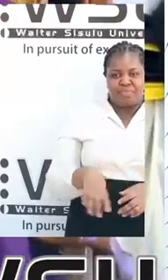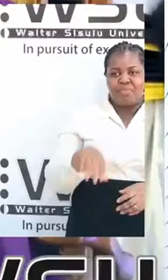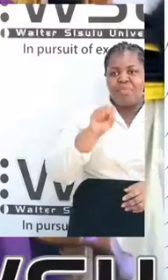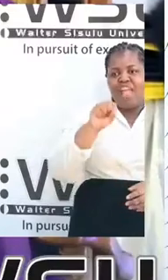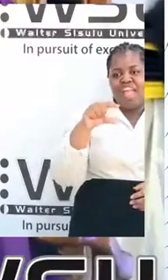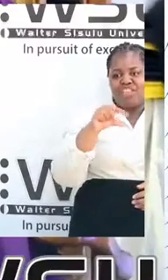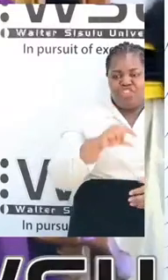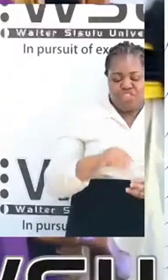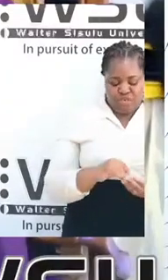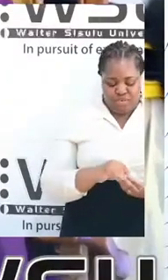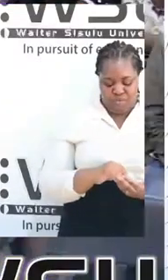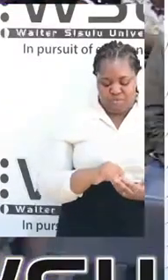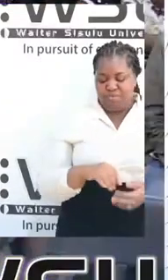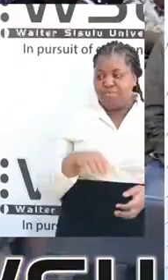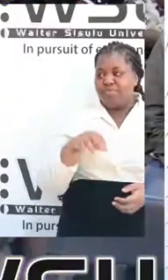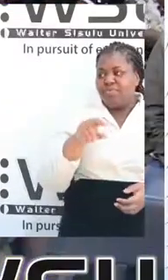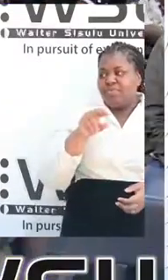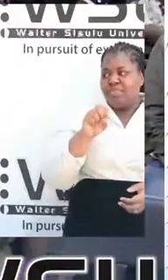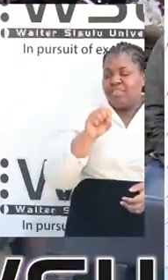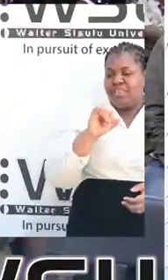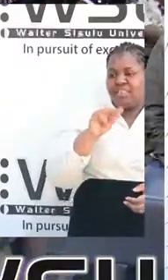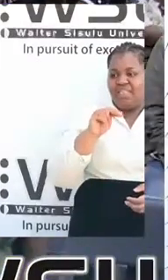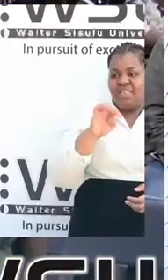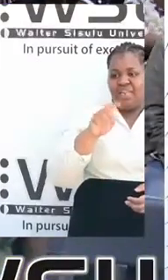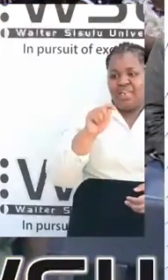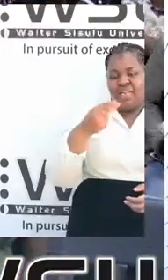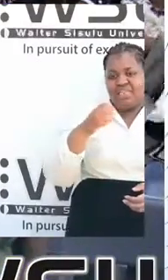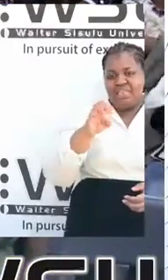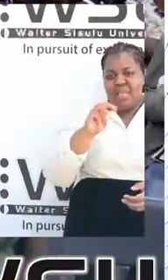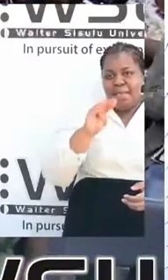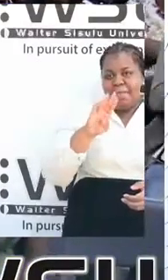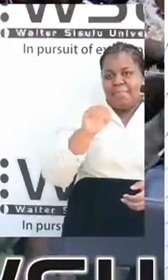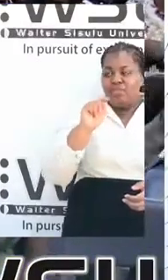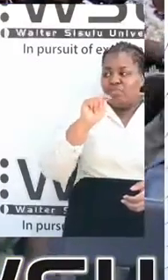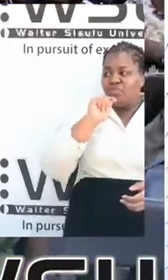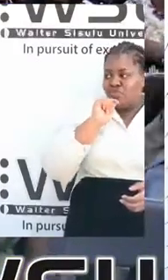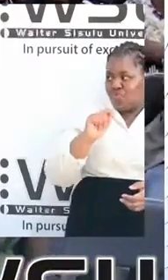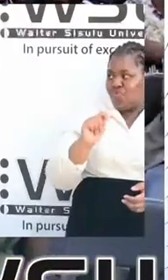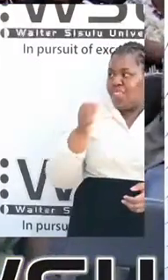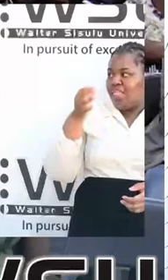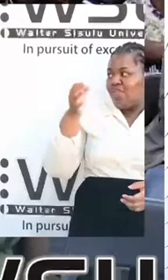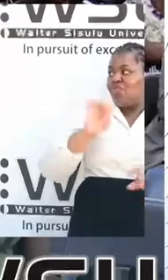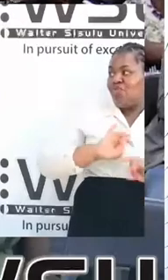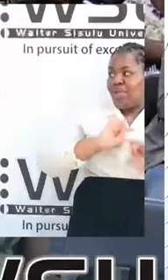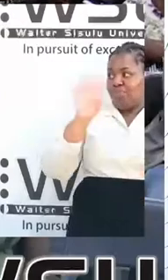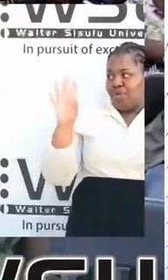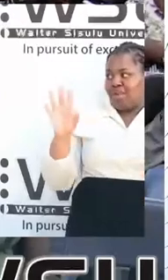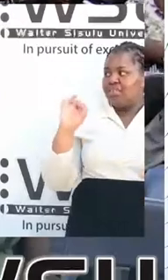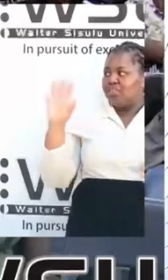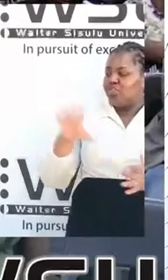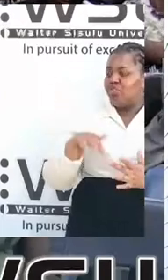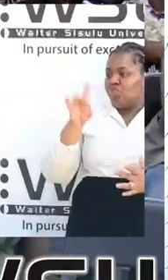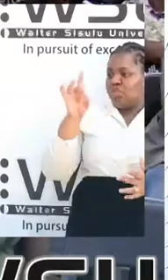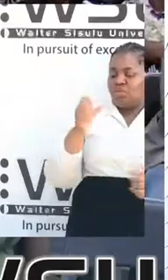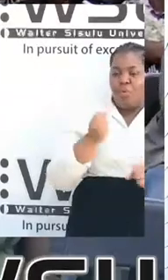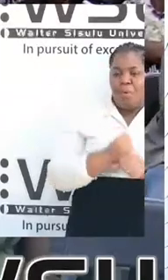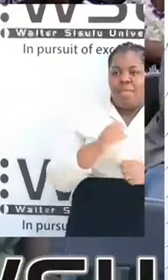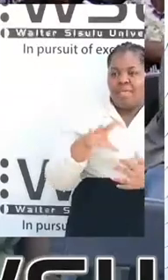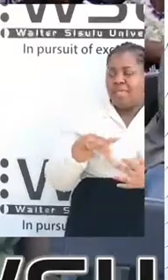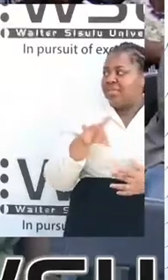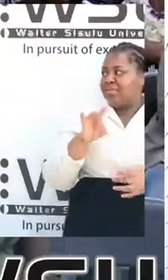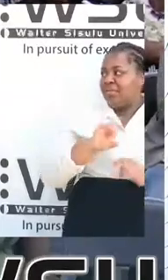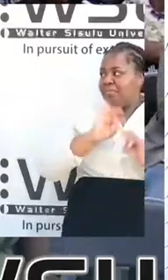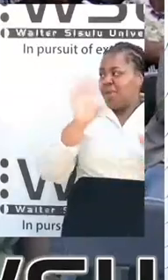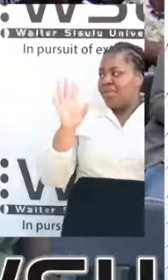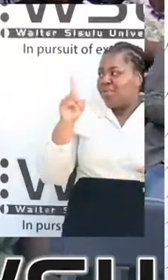SG, Mr. Sinetemba, indeed the future is bright, and it's your choice to make it bright. You